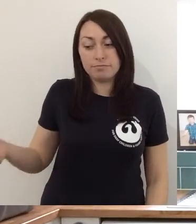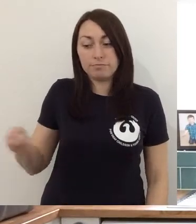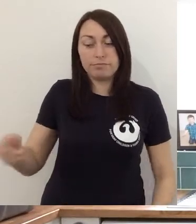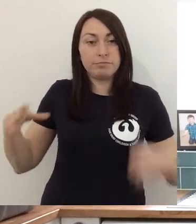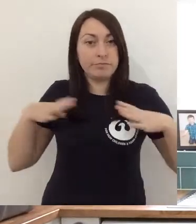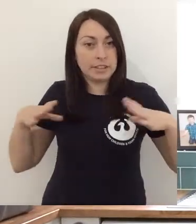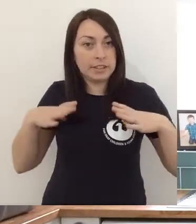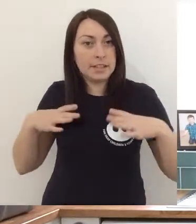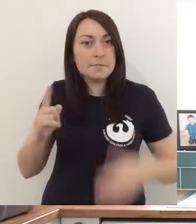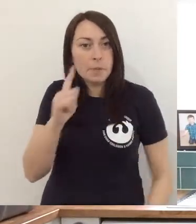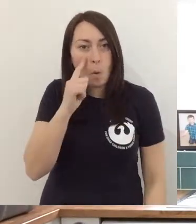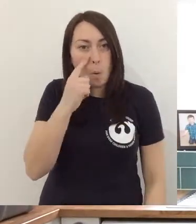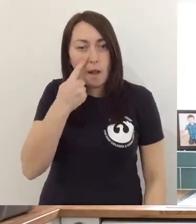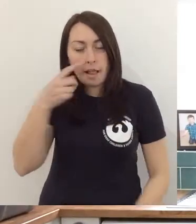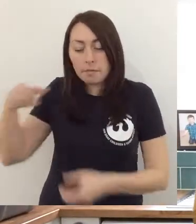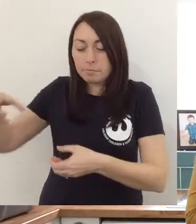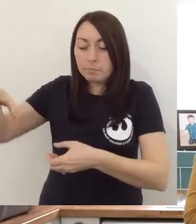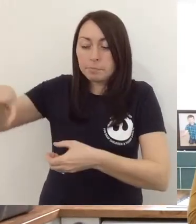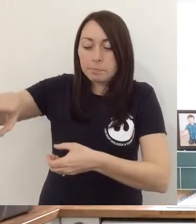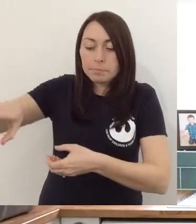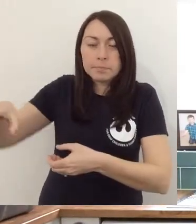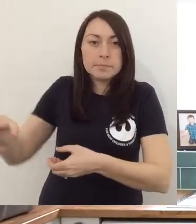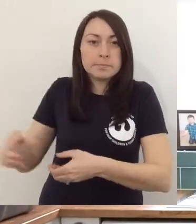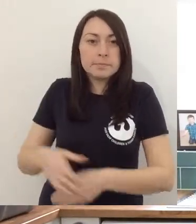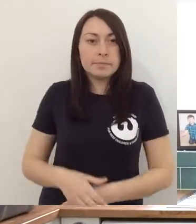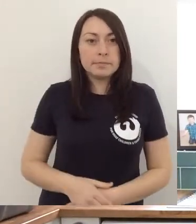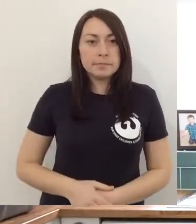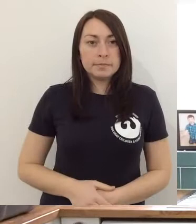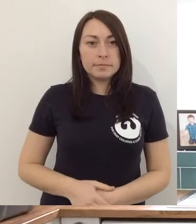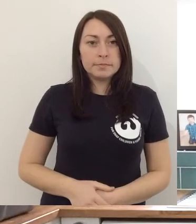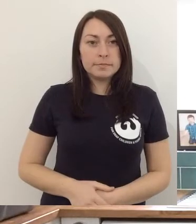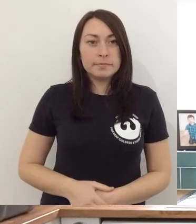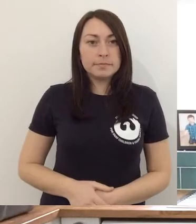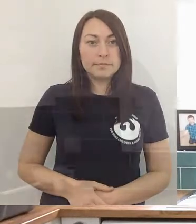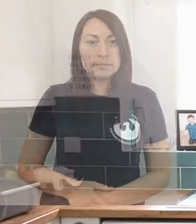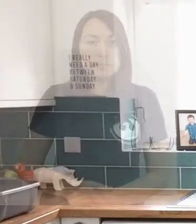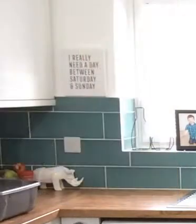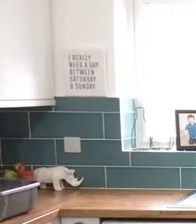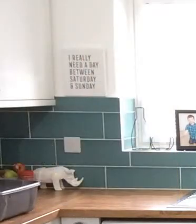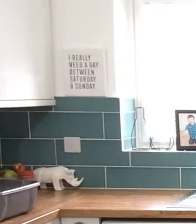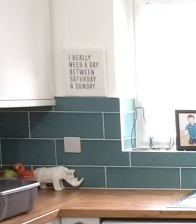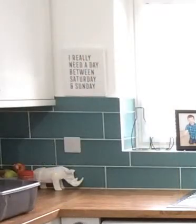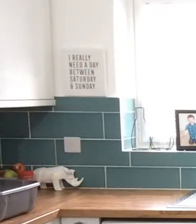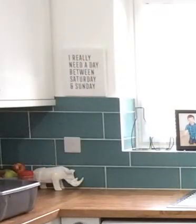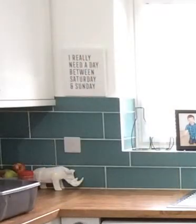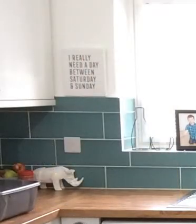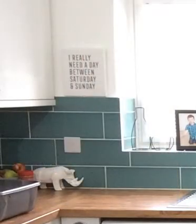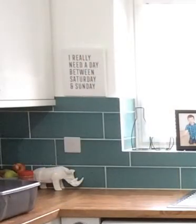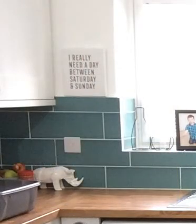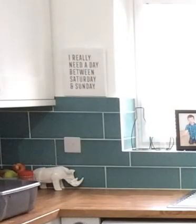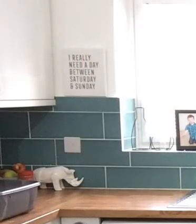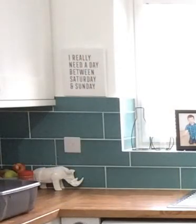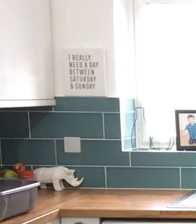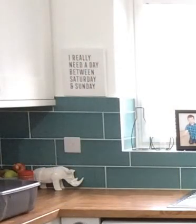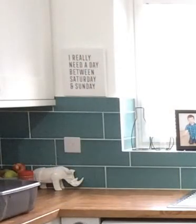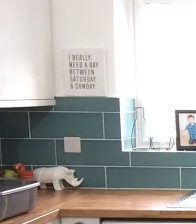out, and I'm going to put a tiny bit of oil into the pan.